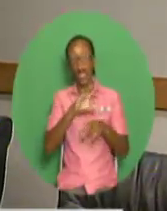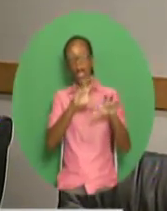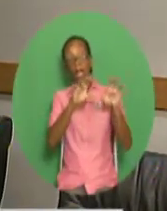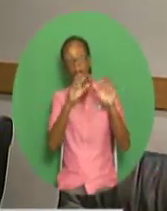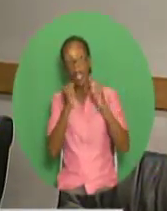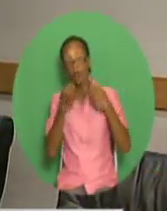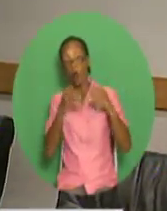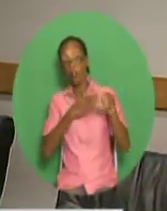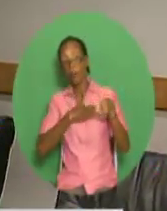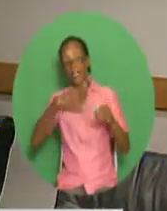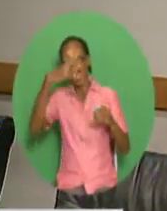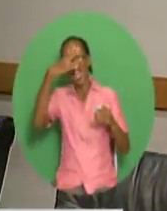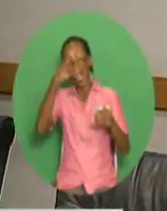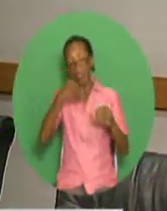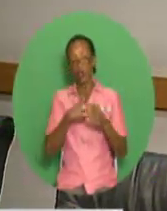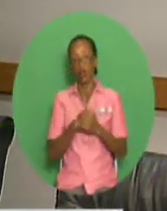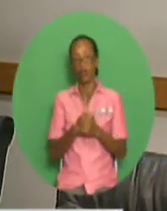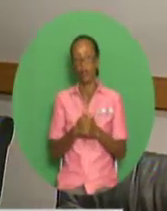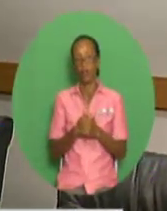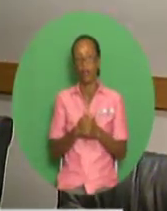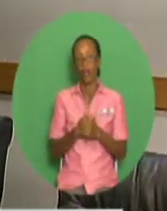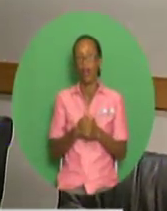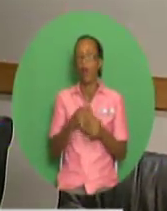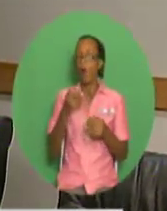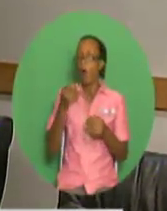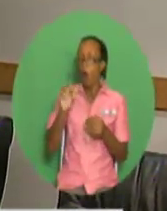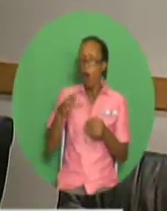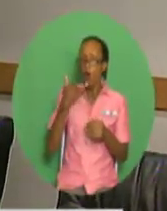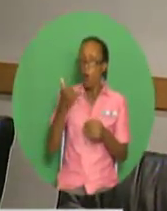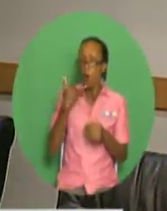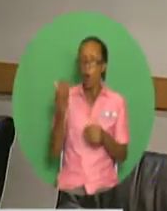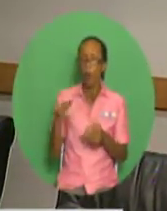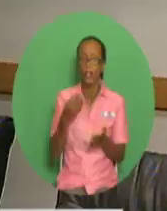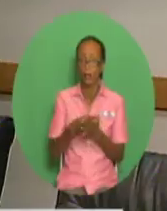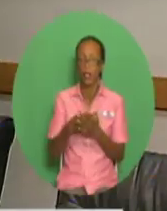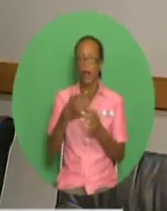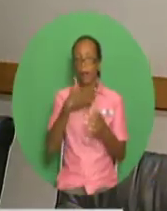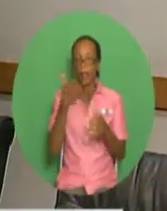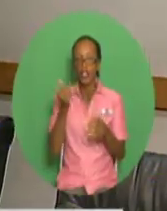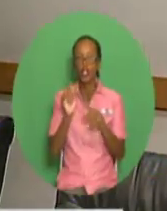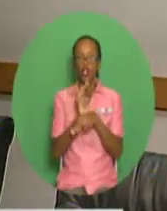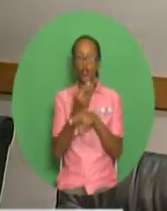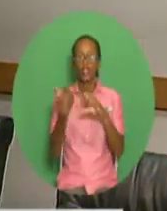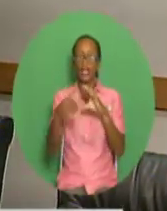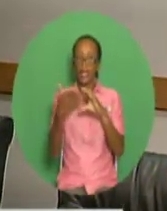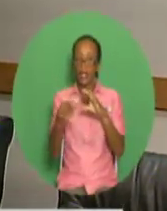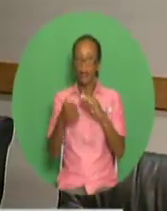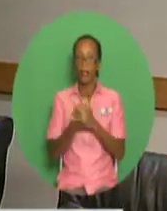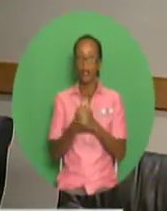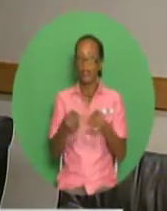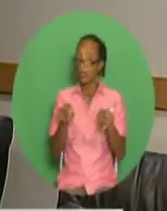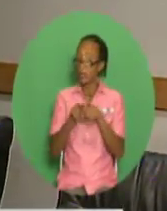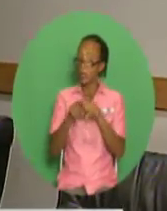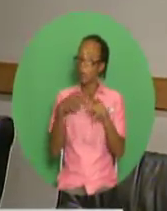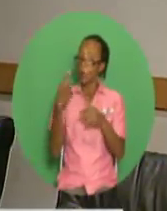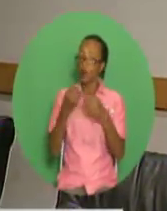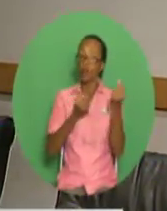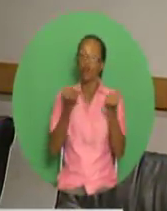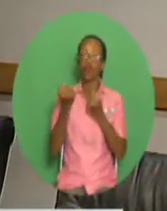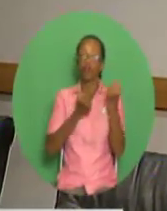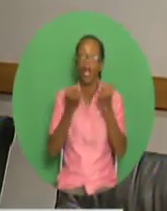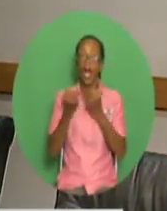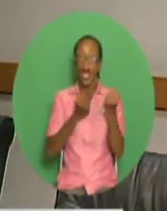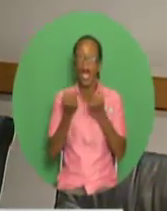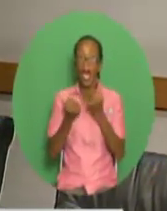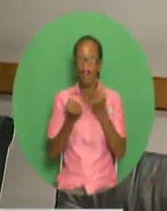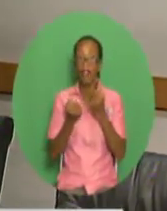buildings and to email rather than making phone calls. We're looking at even now with regards to our drivers, when they have to deliver things, we want to